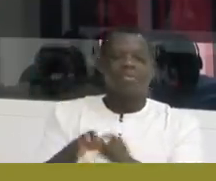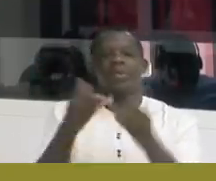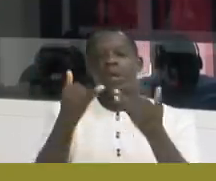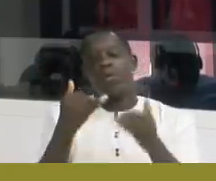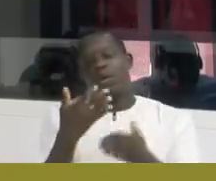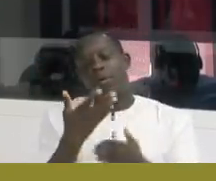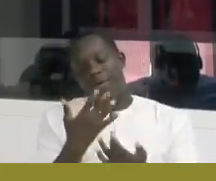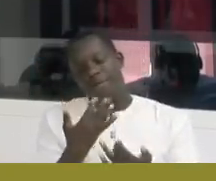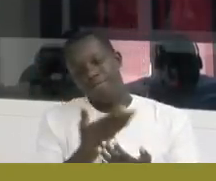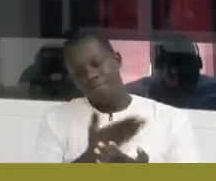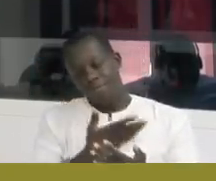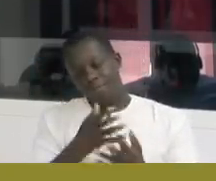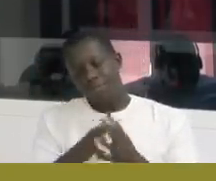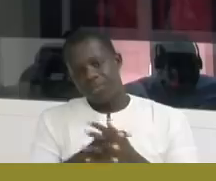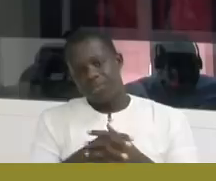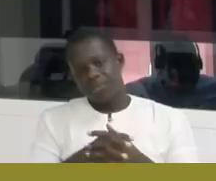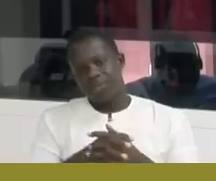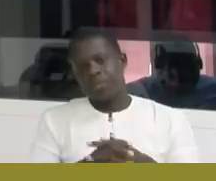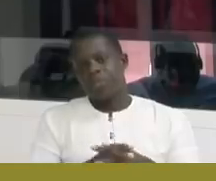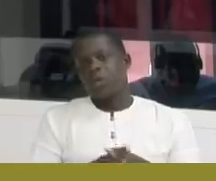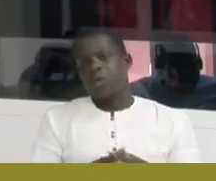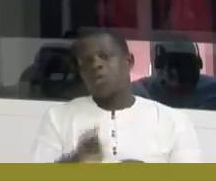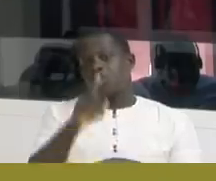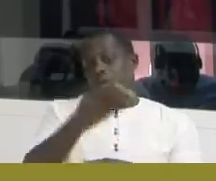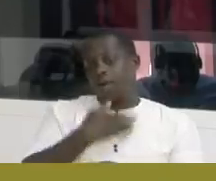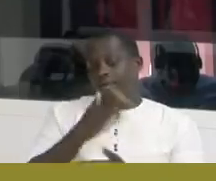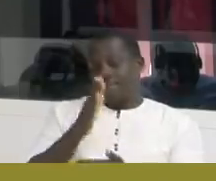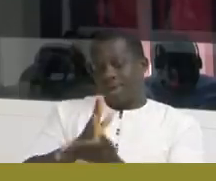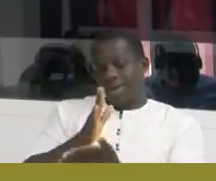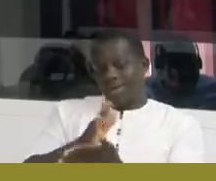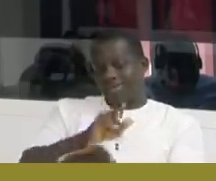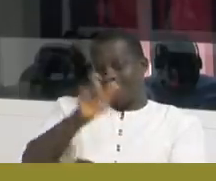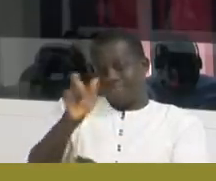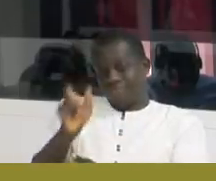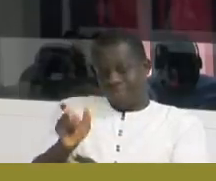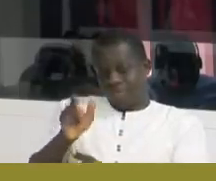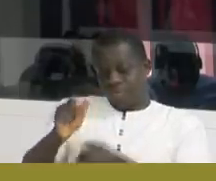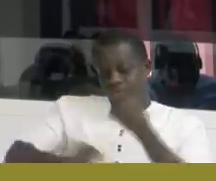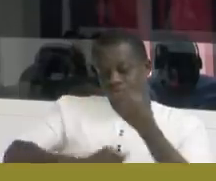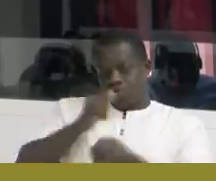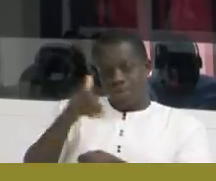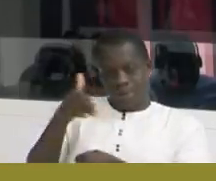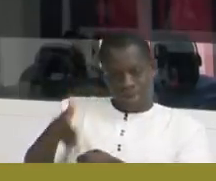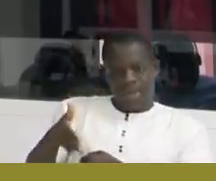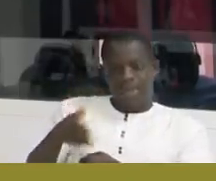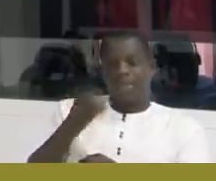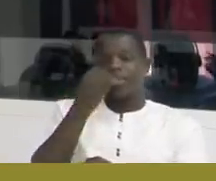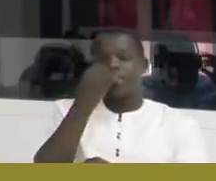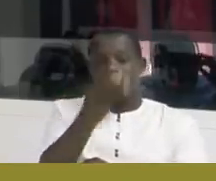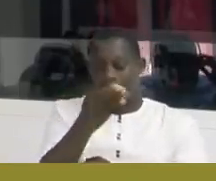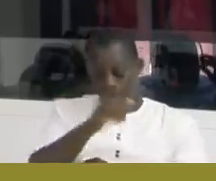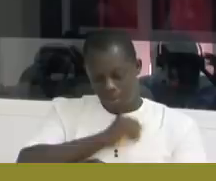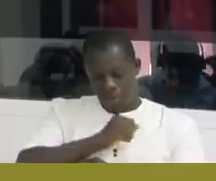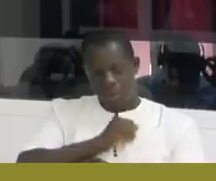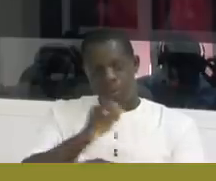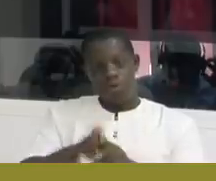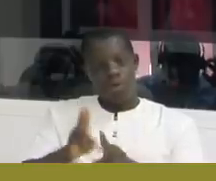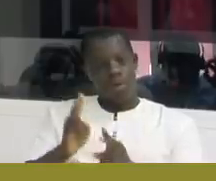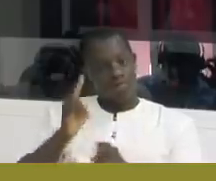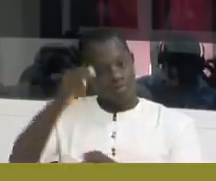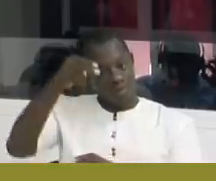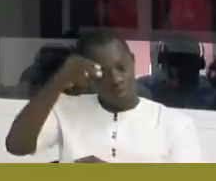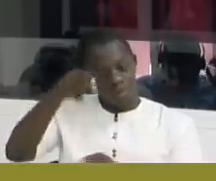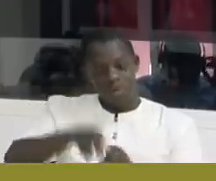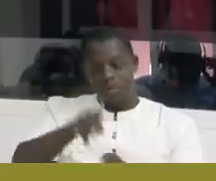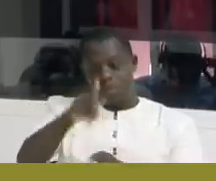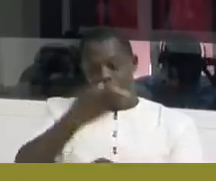Singhateh, you have the actual victim saying, he fired at me. You have the person